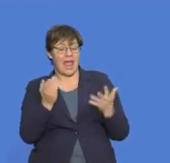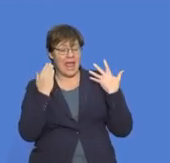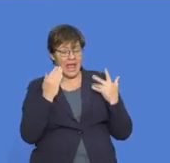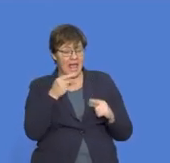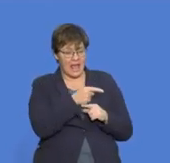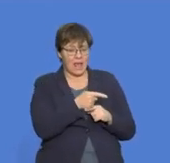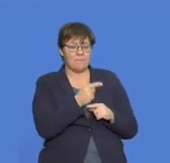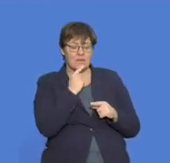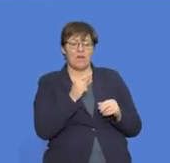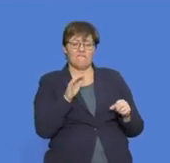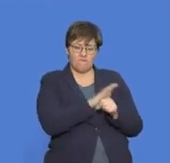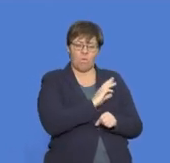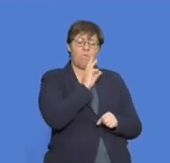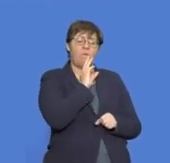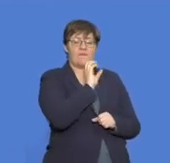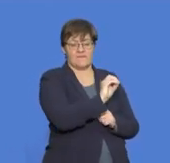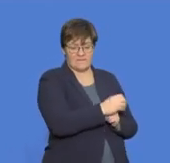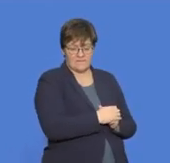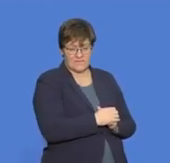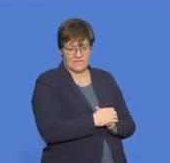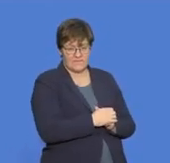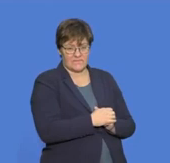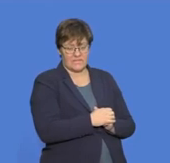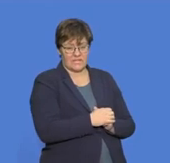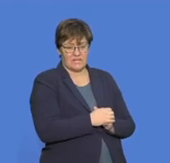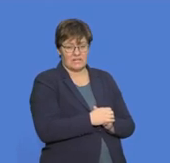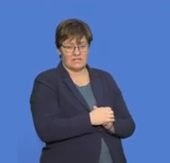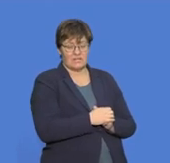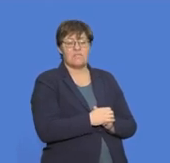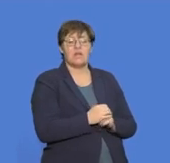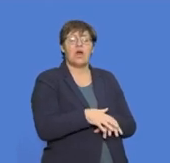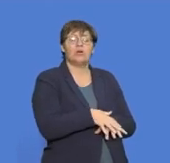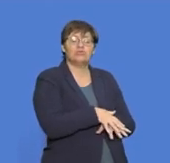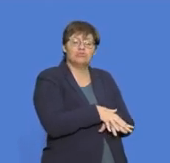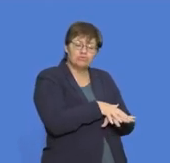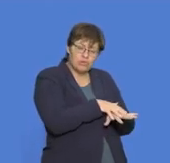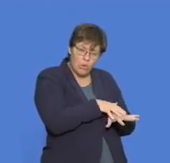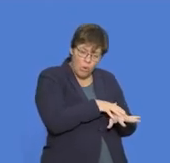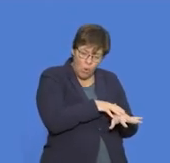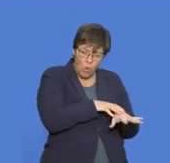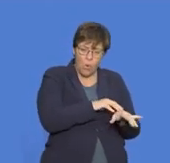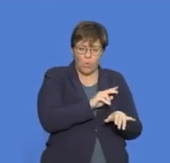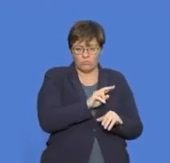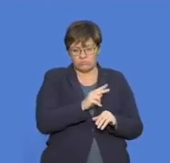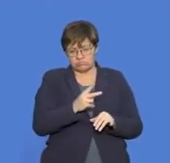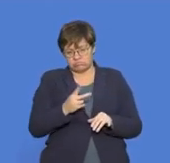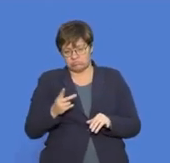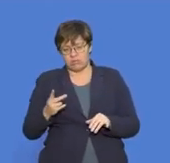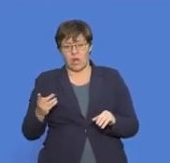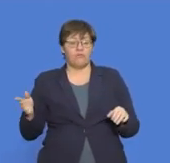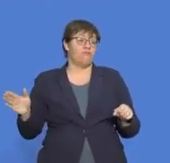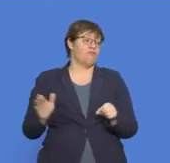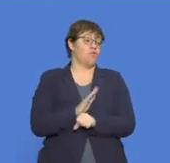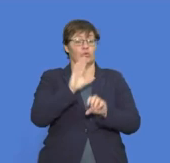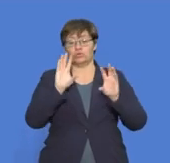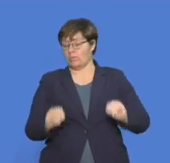is saturated with water. So it generally just slows down, but it doesn't completely